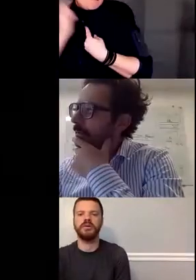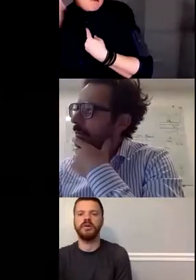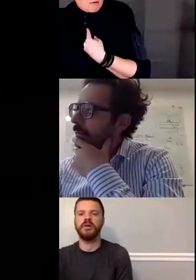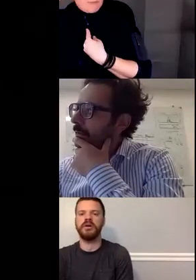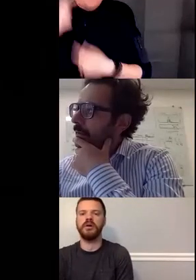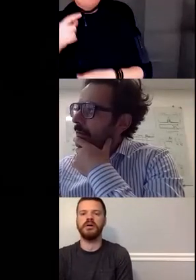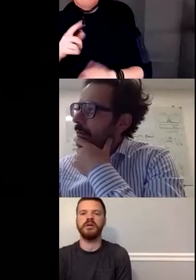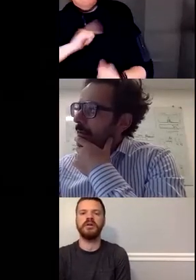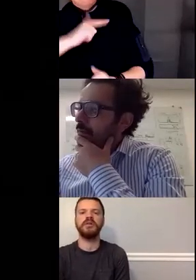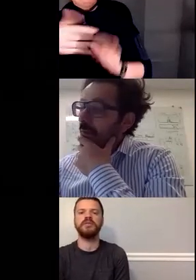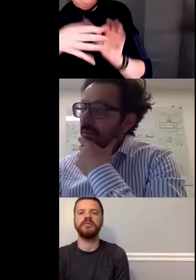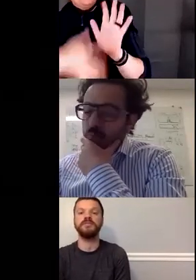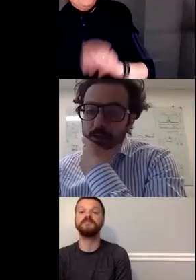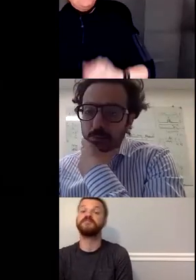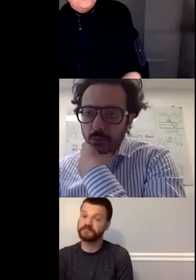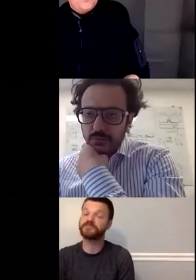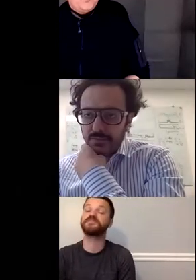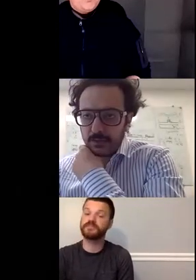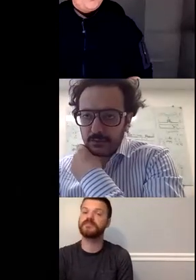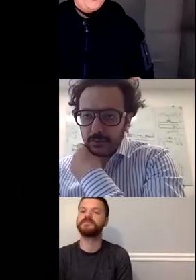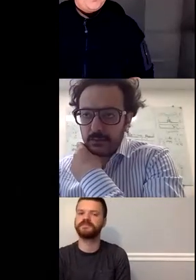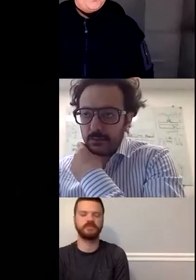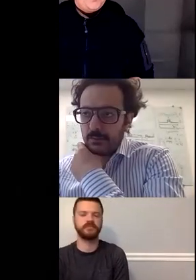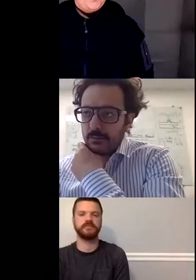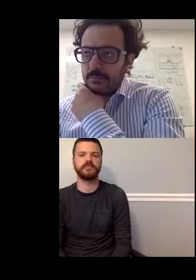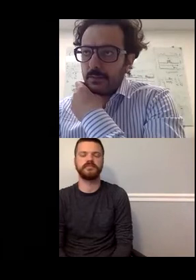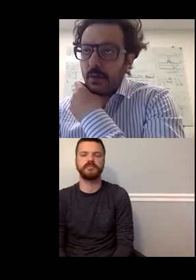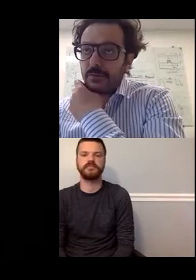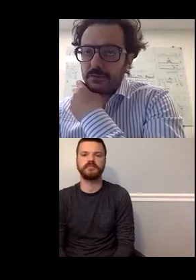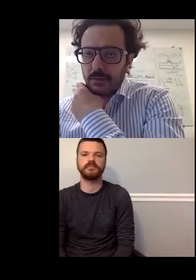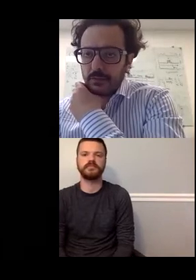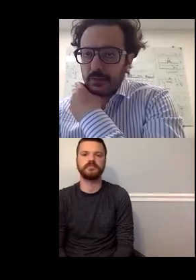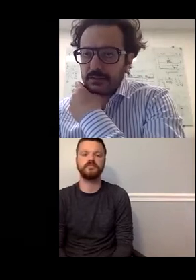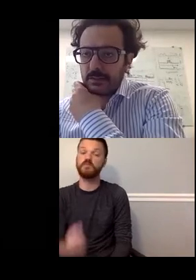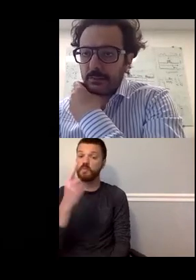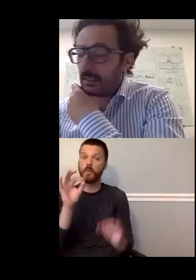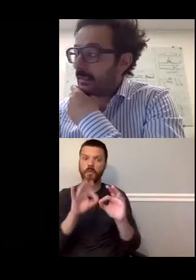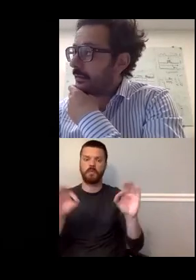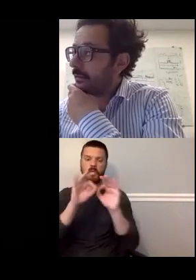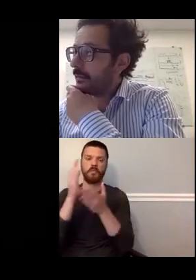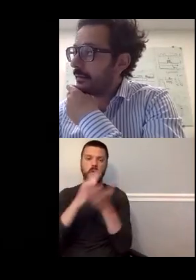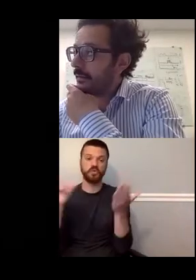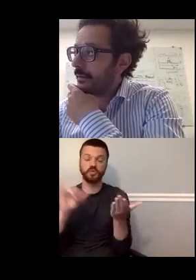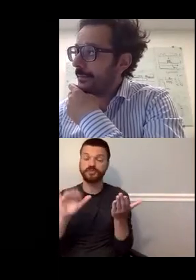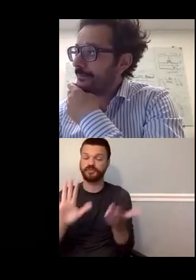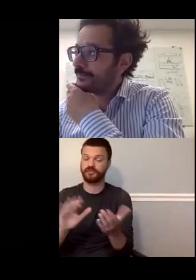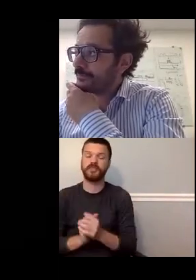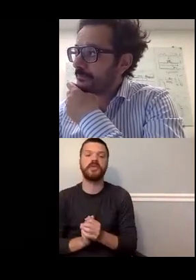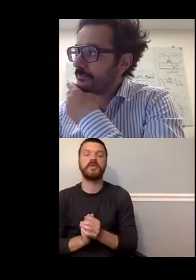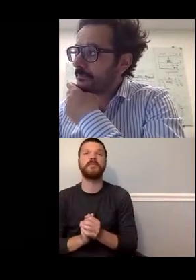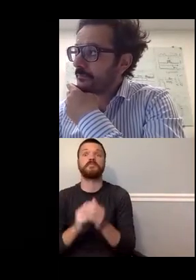brain. So, but there is one important factor here, or obvious factor here, is that pain